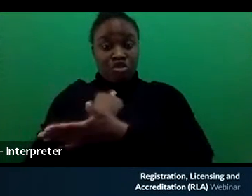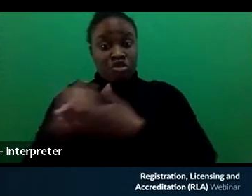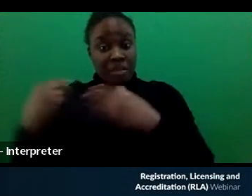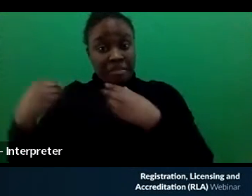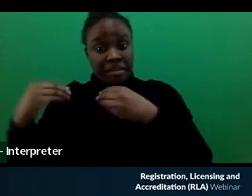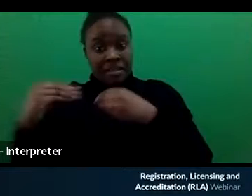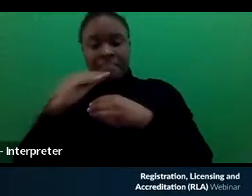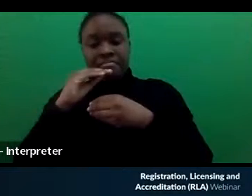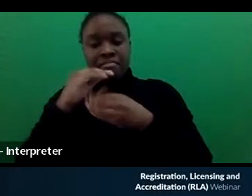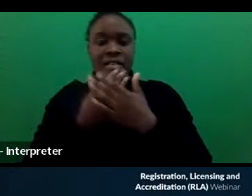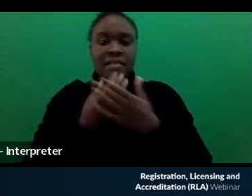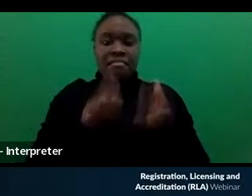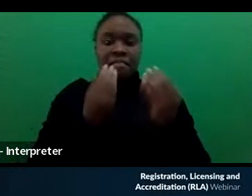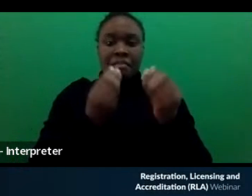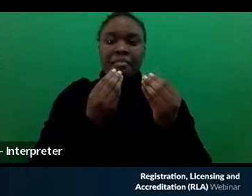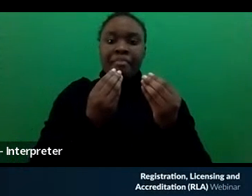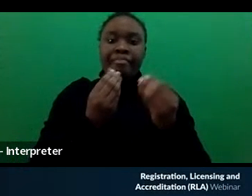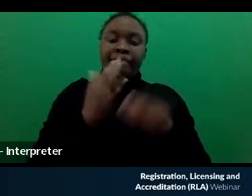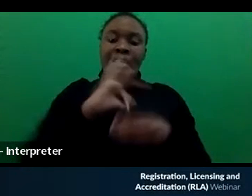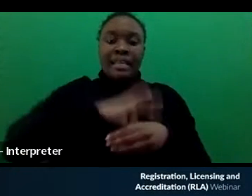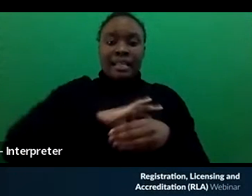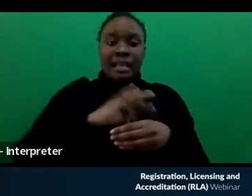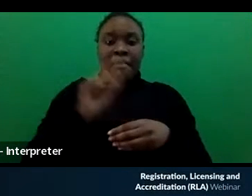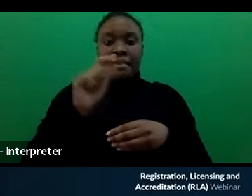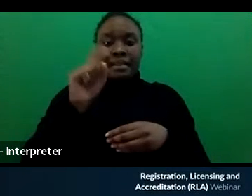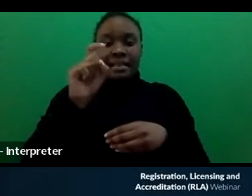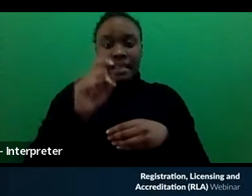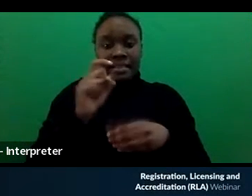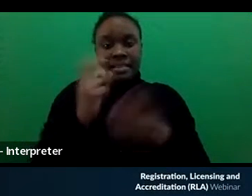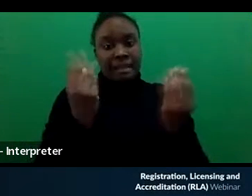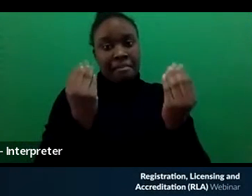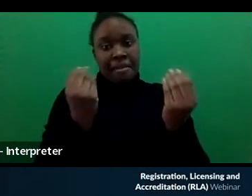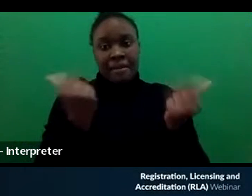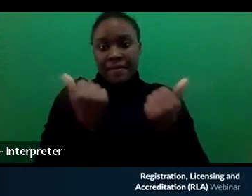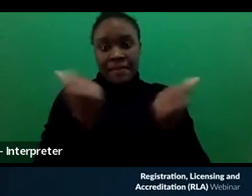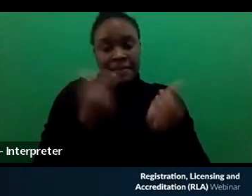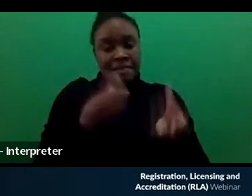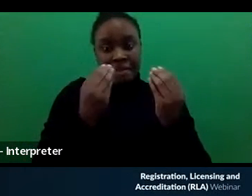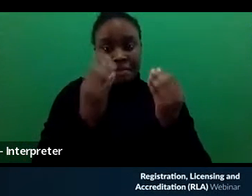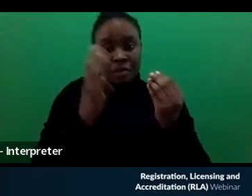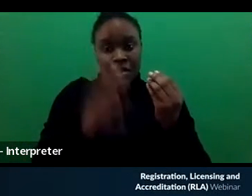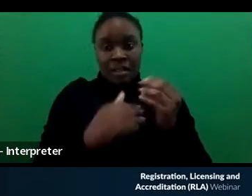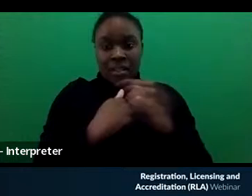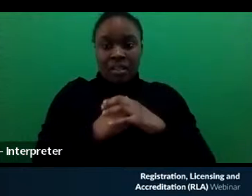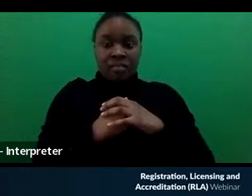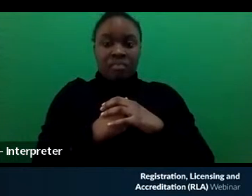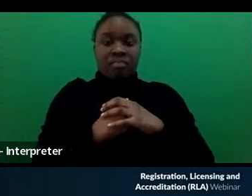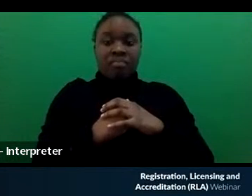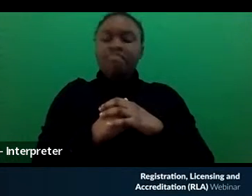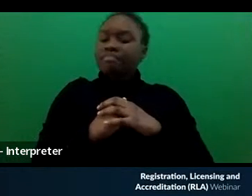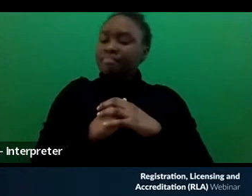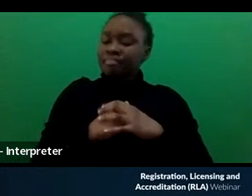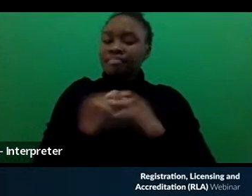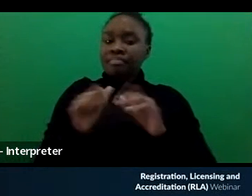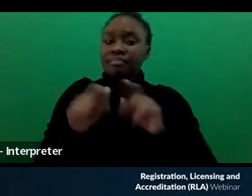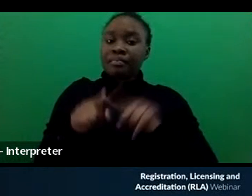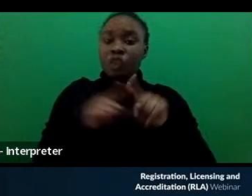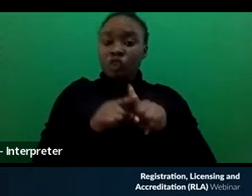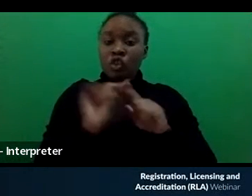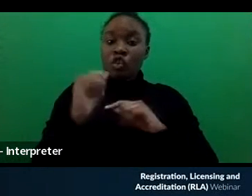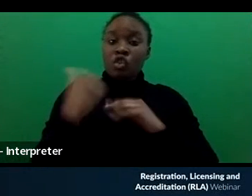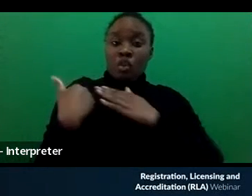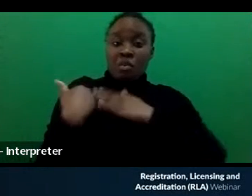the income tax number. Thank you. And then, sorry, the